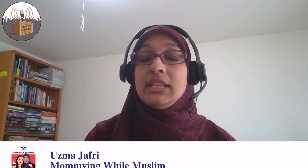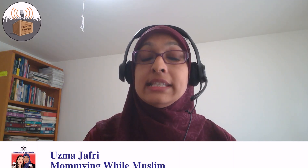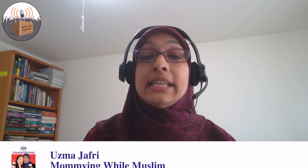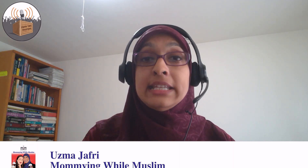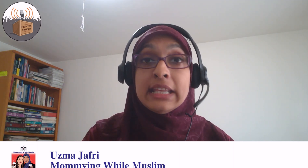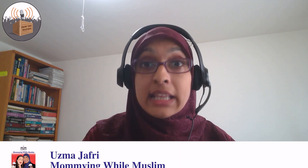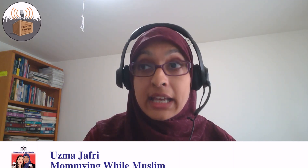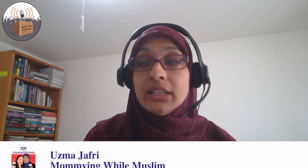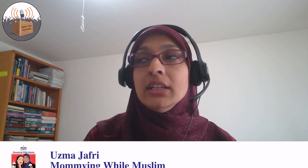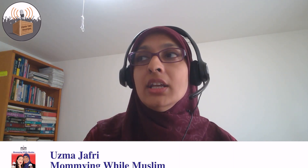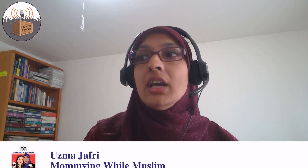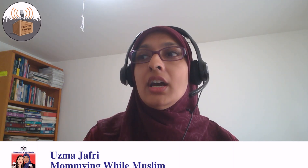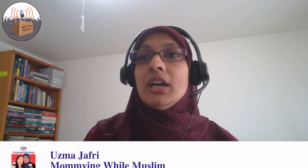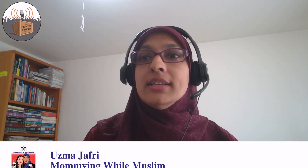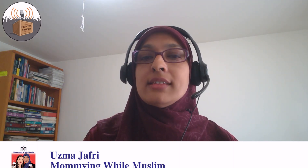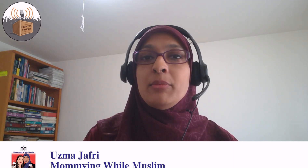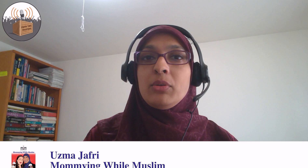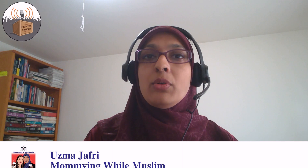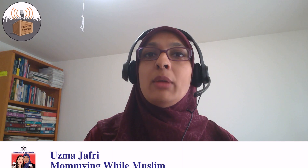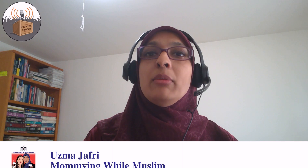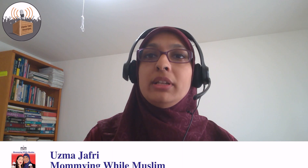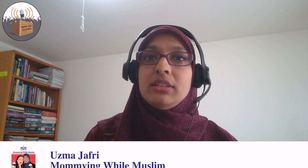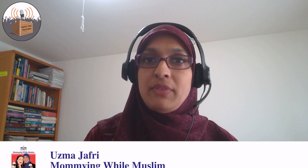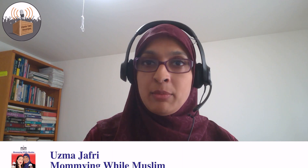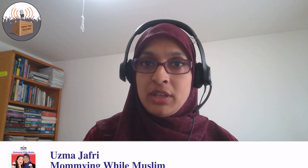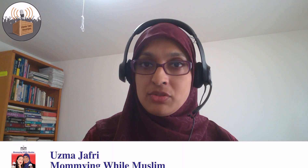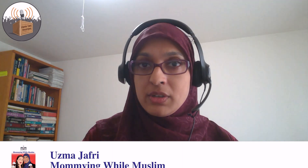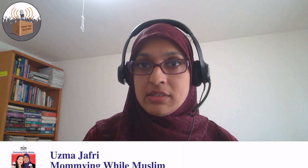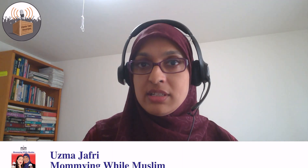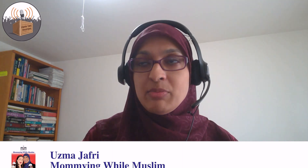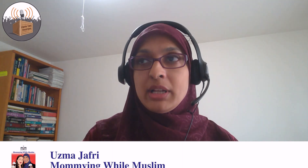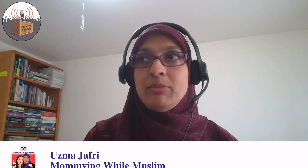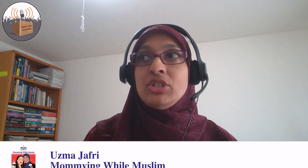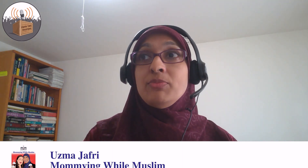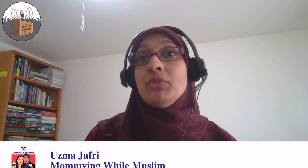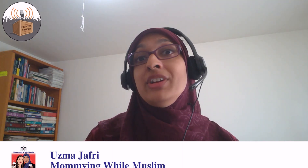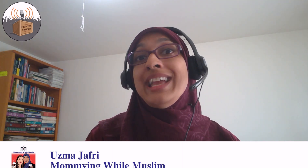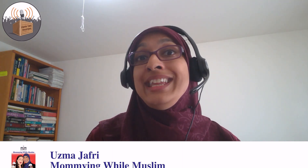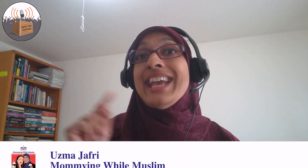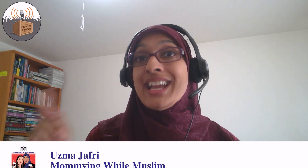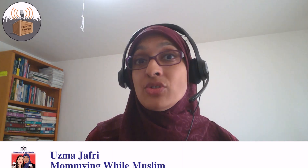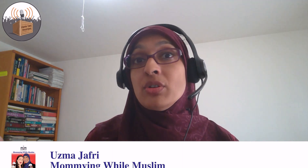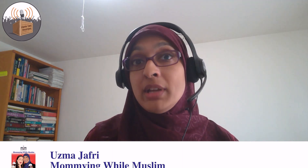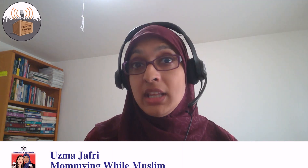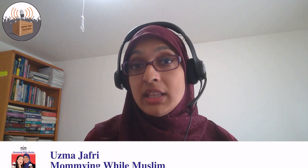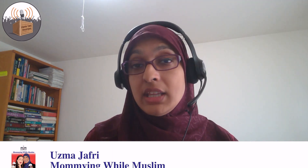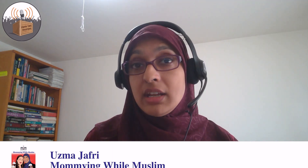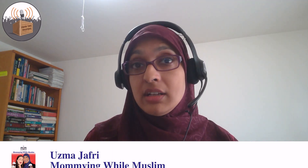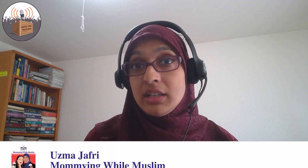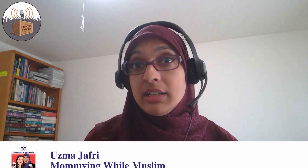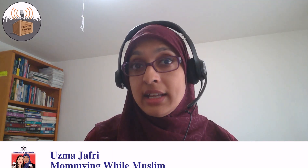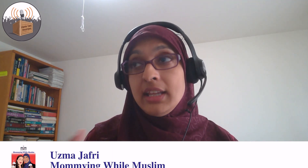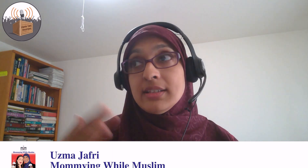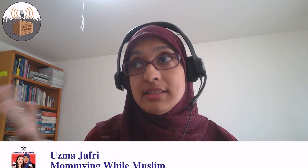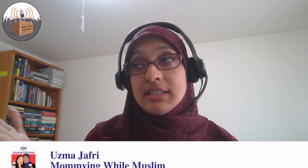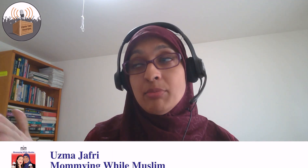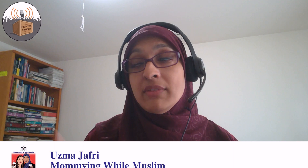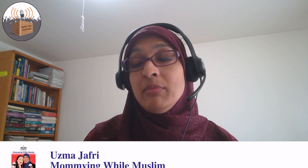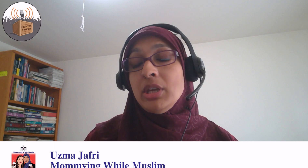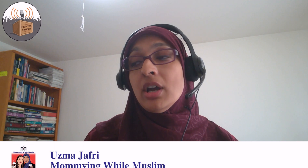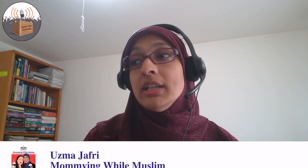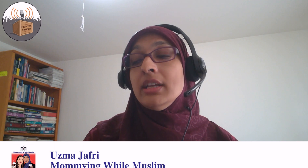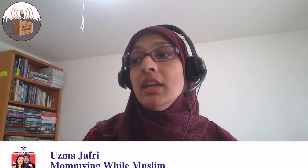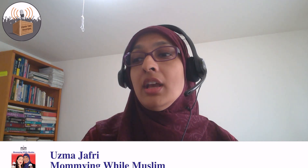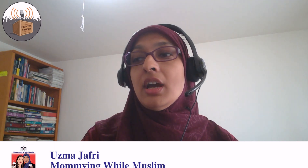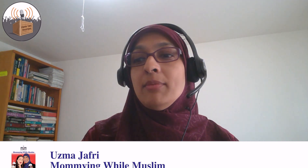stuff that's extending that Islamic requirement. But the family has requested his body be shipped over, and any extra money that they're getting, because it's